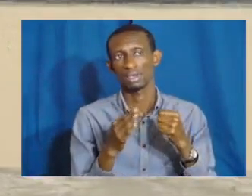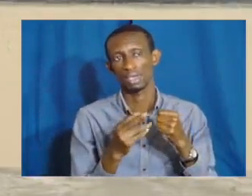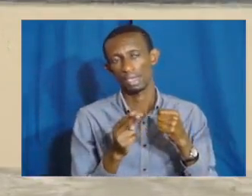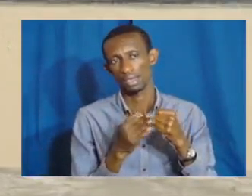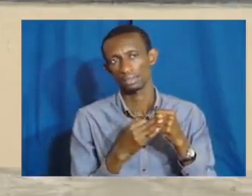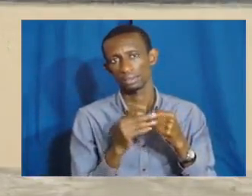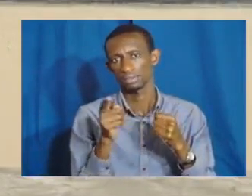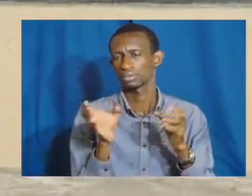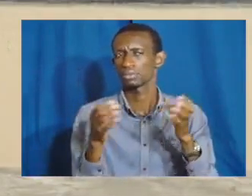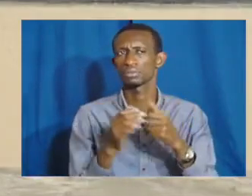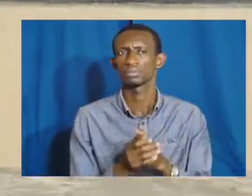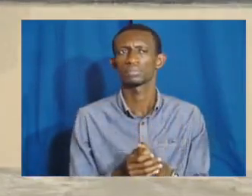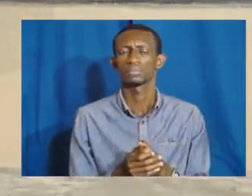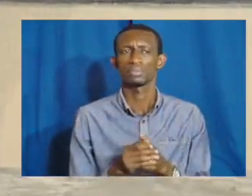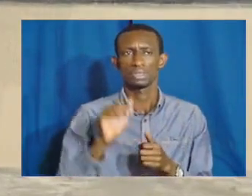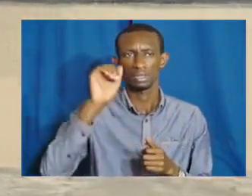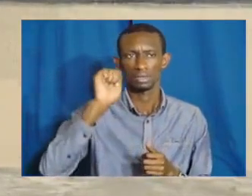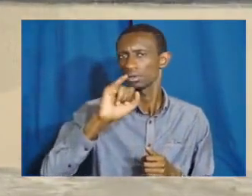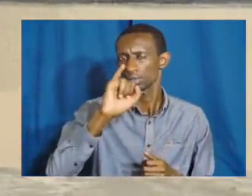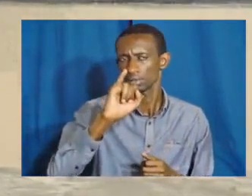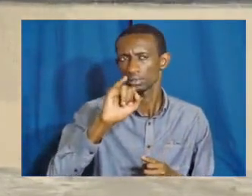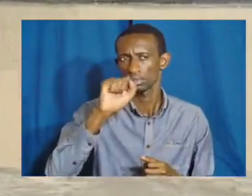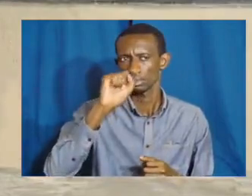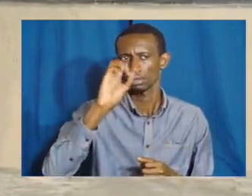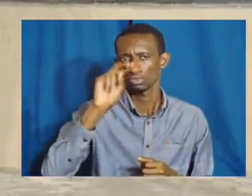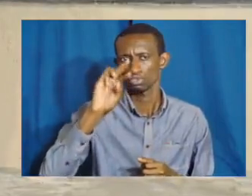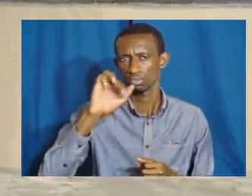are isomeric. So this one is